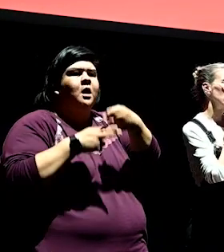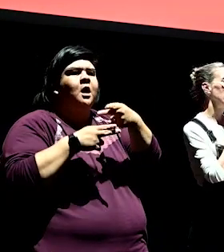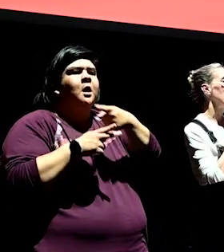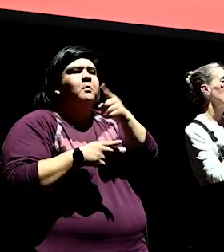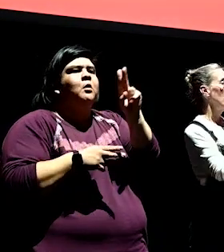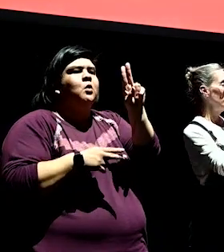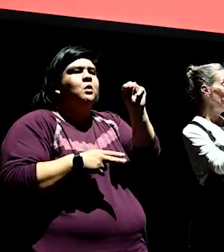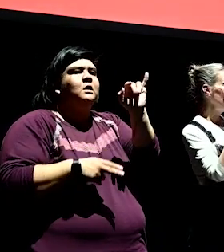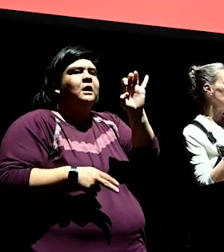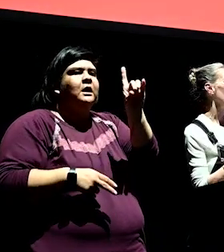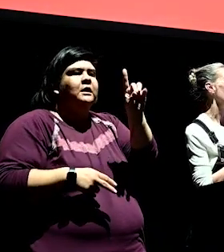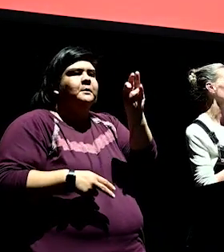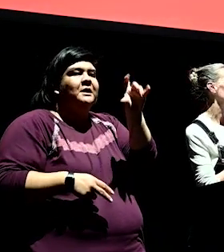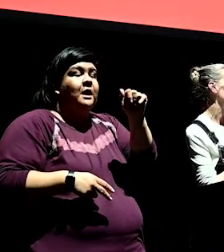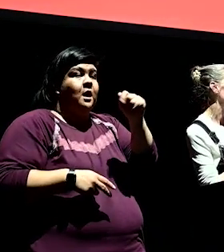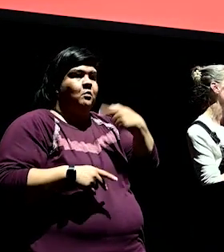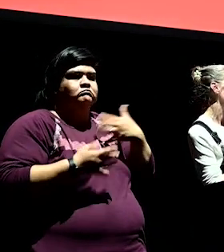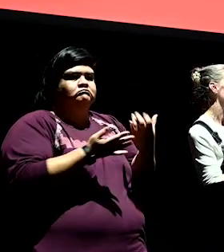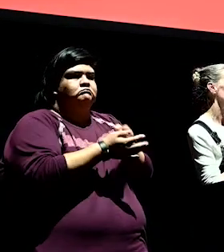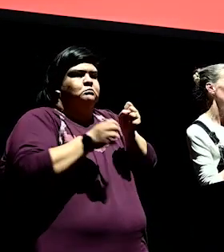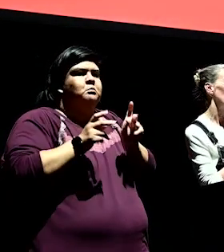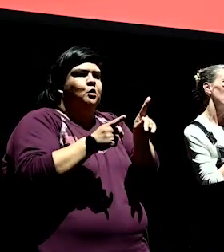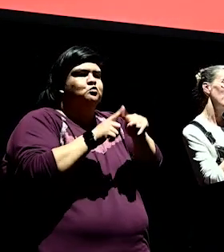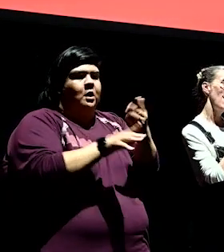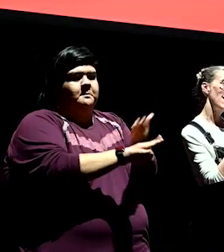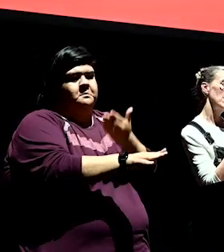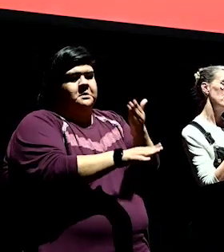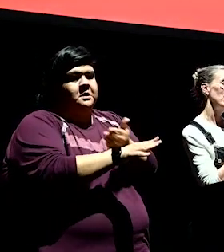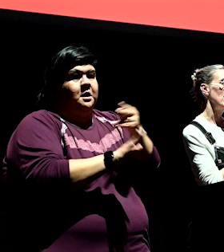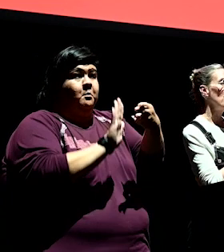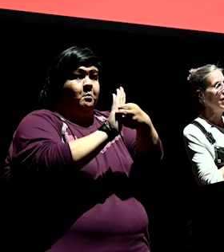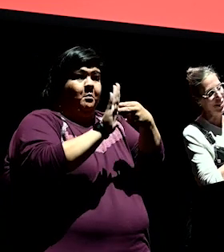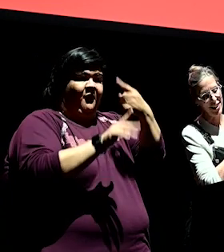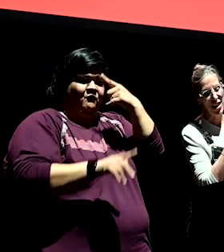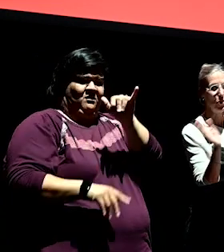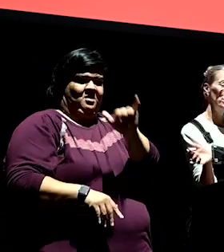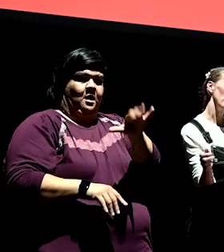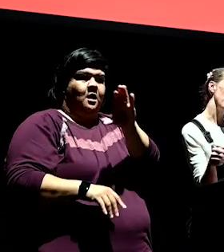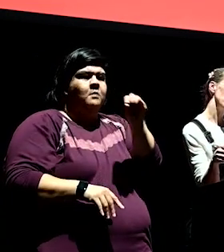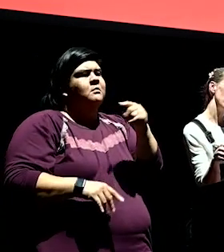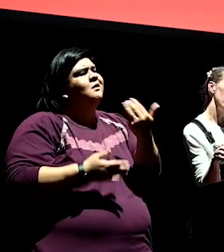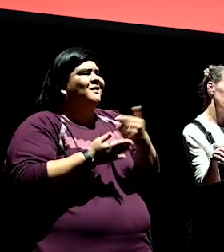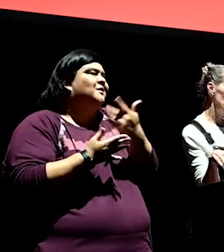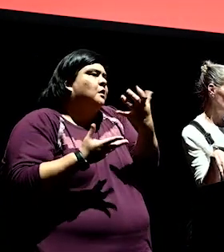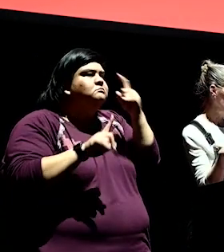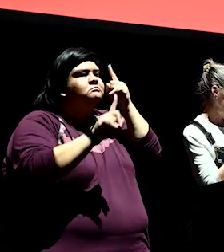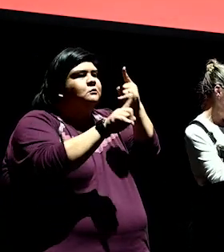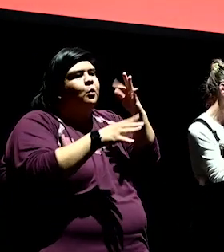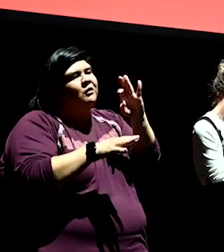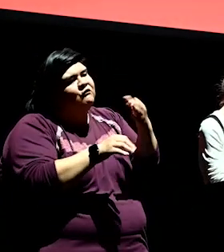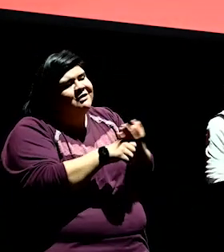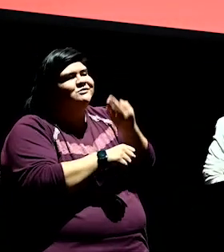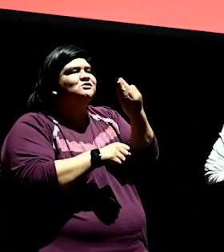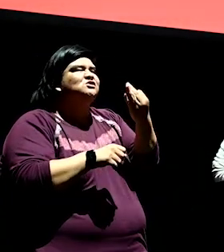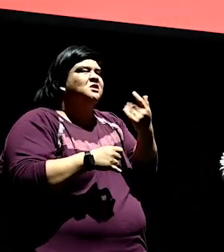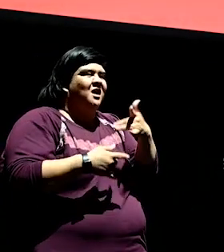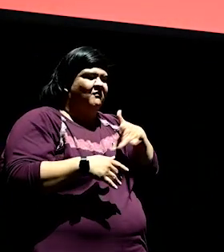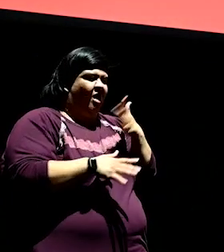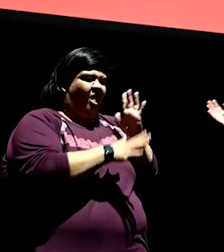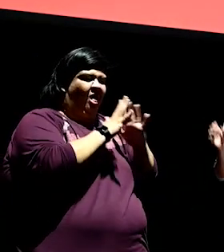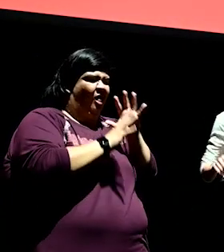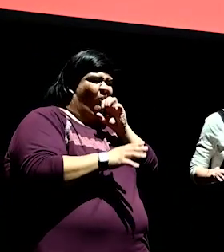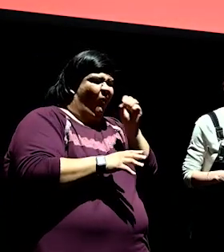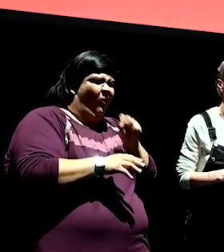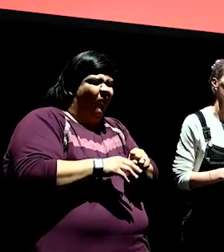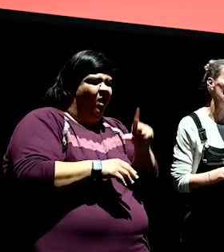the opportunity to update the brand for that company. They wanted to, again, refresh, and they had an old kind of stodgy thing, and they